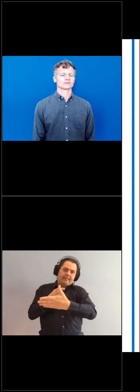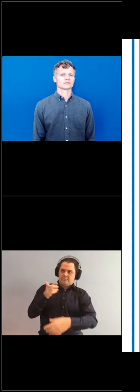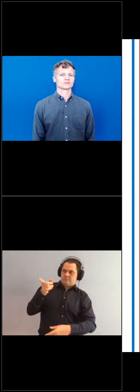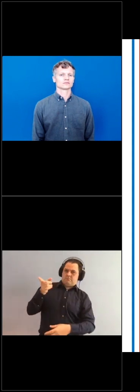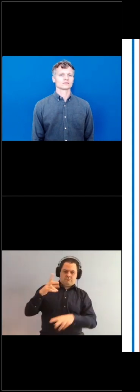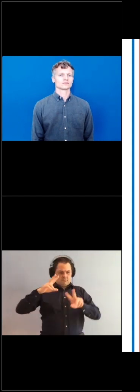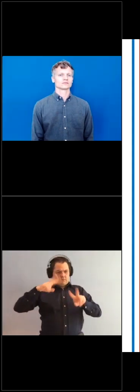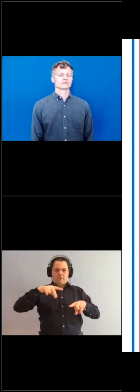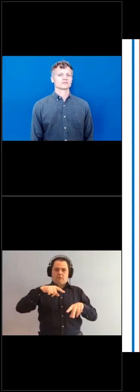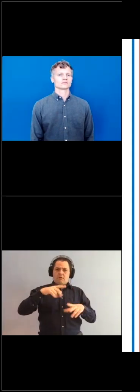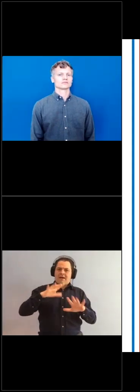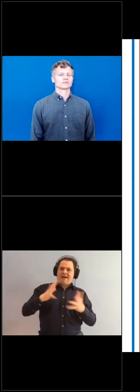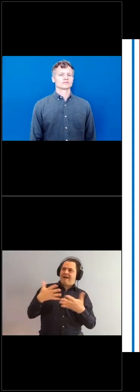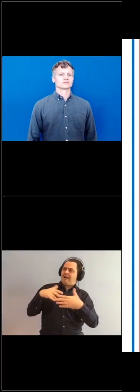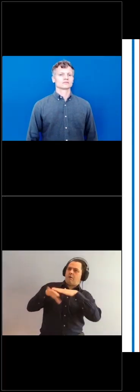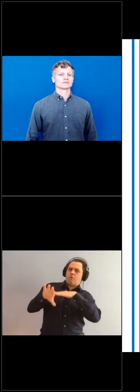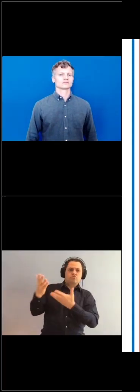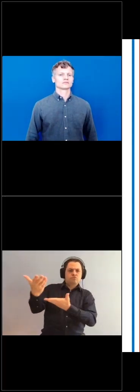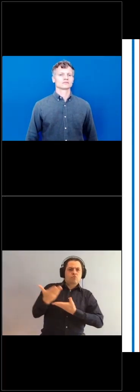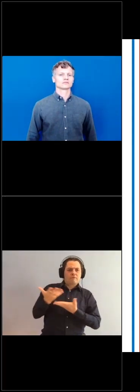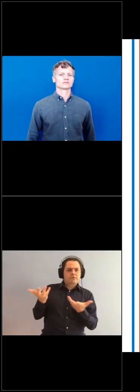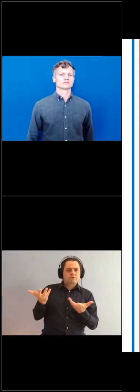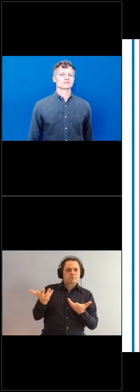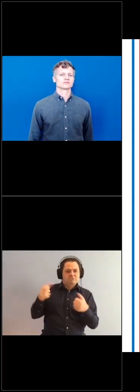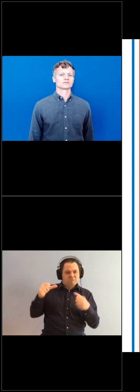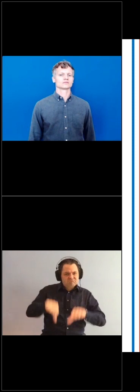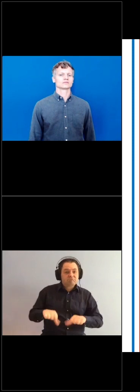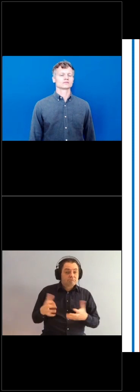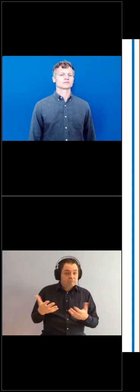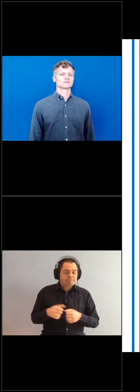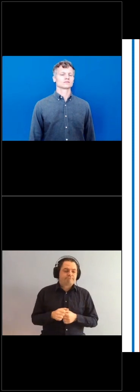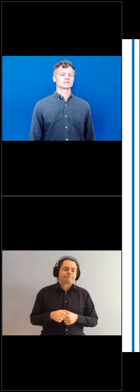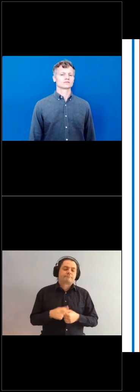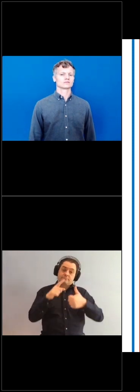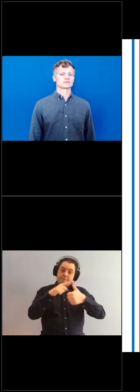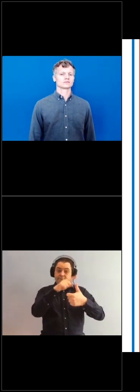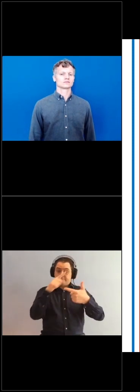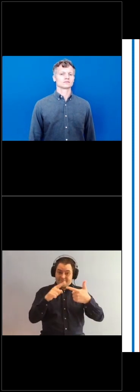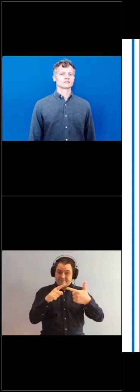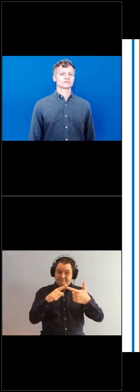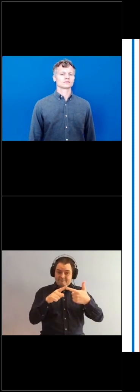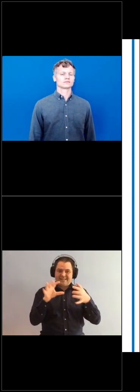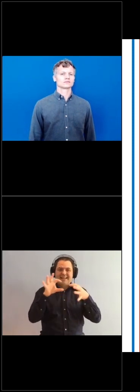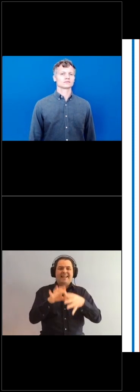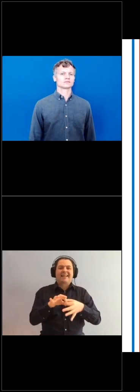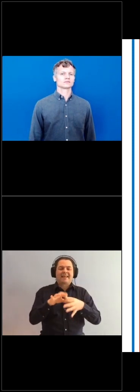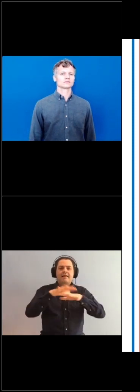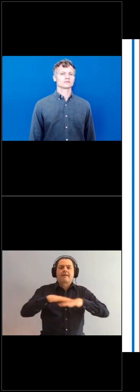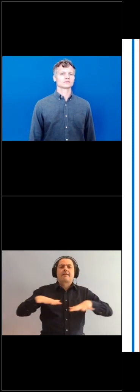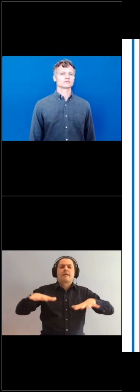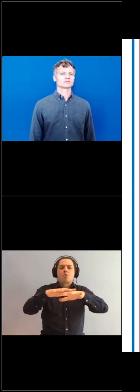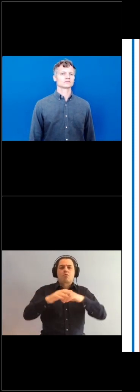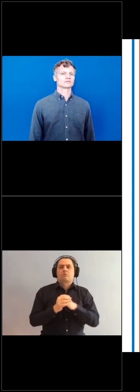to services. The second examples that we found from the network or from